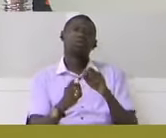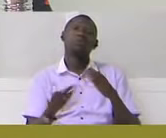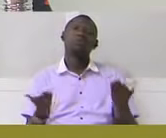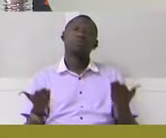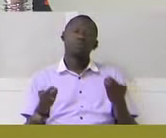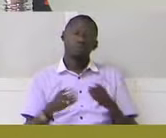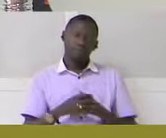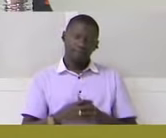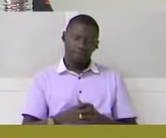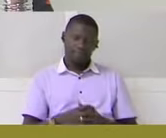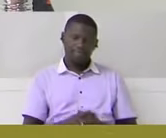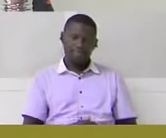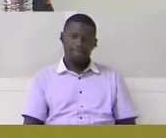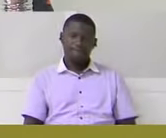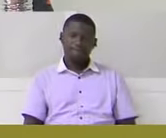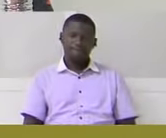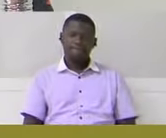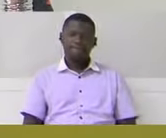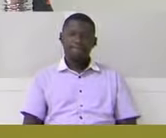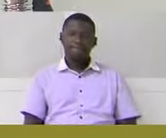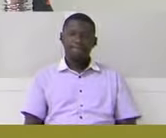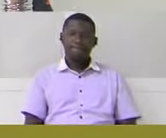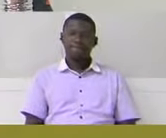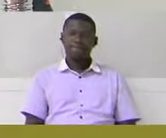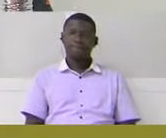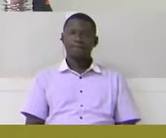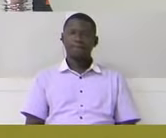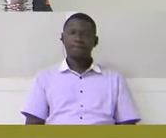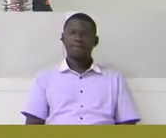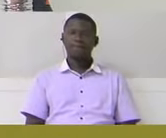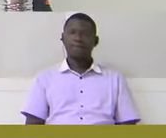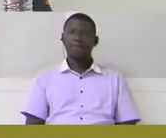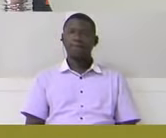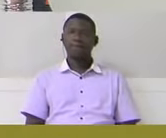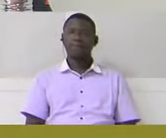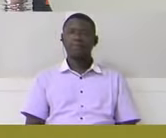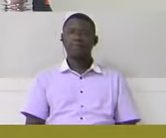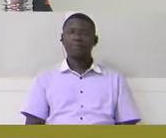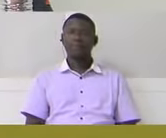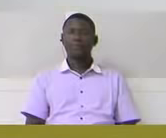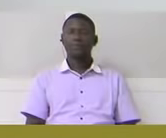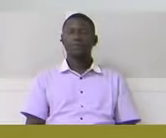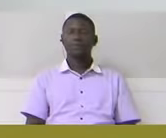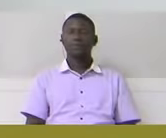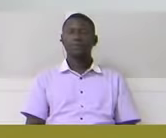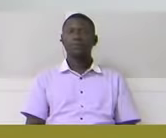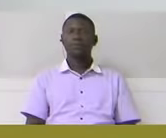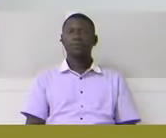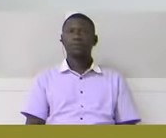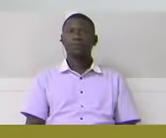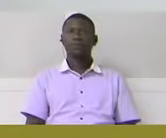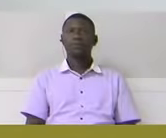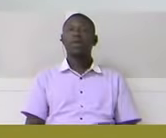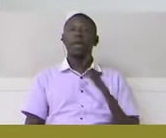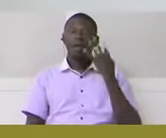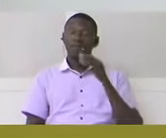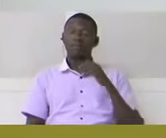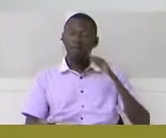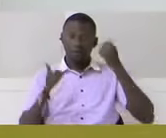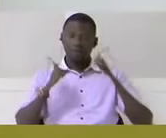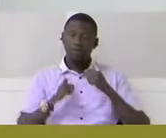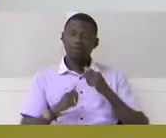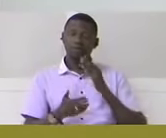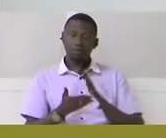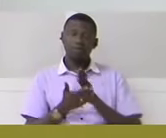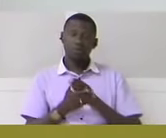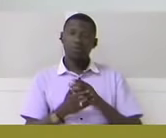na keta. Fo womanke kukole mtime ya longa aketa mantora kote umoni. If it happens, of course, it could be a